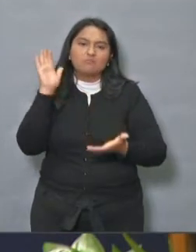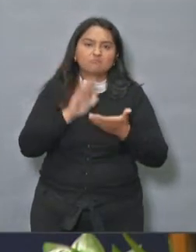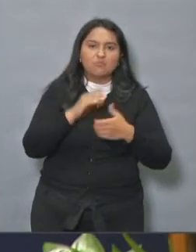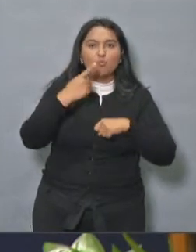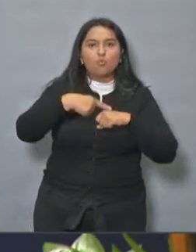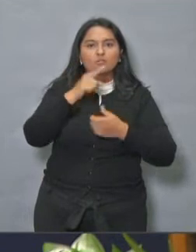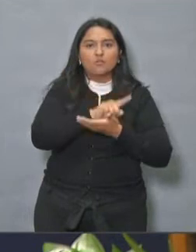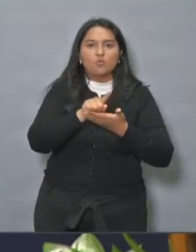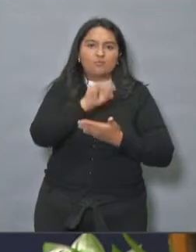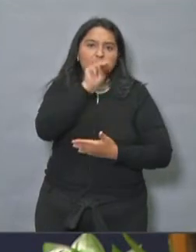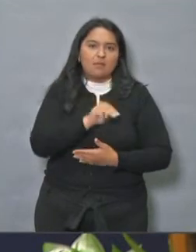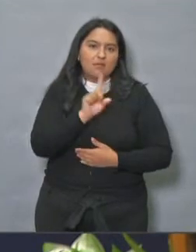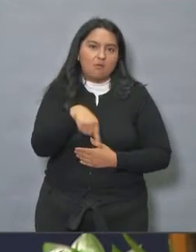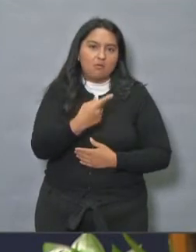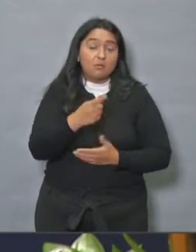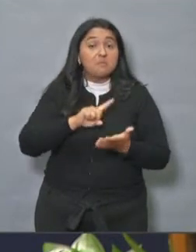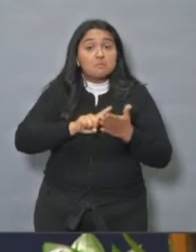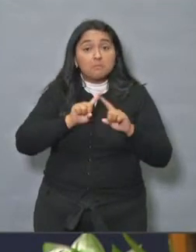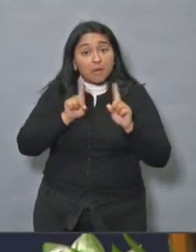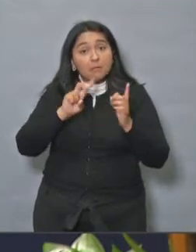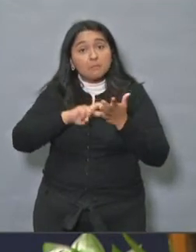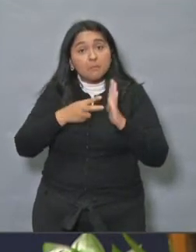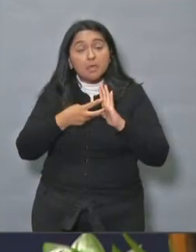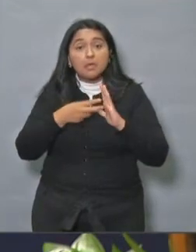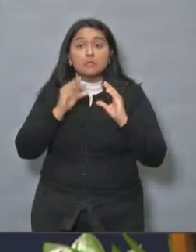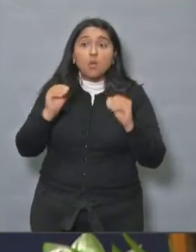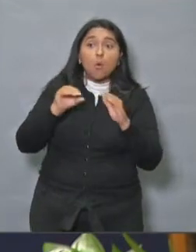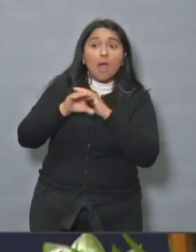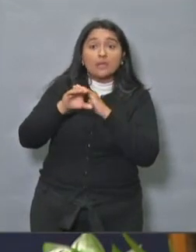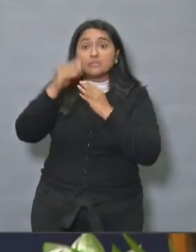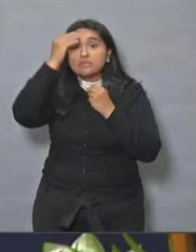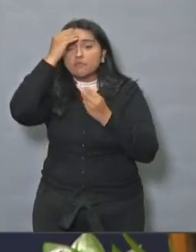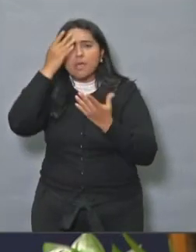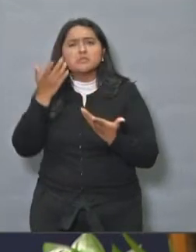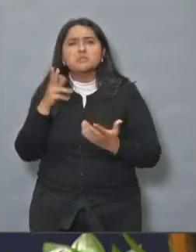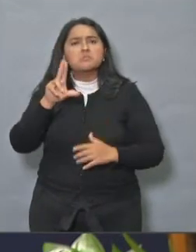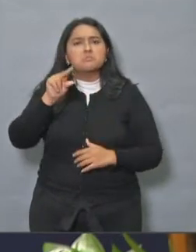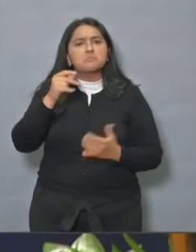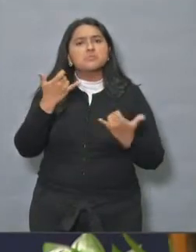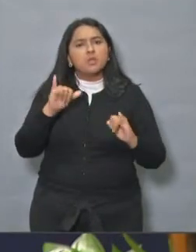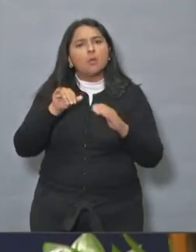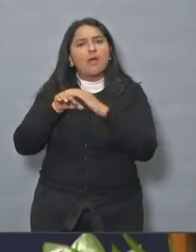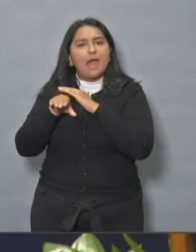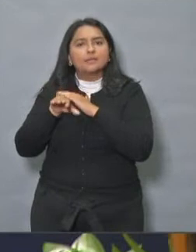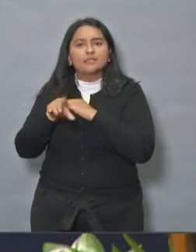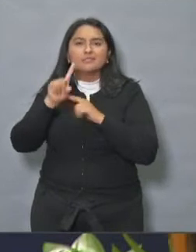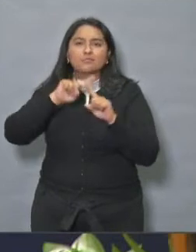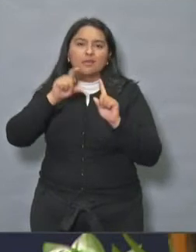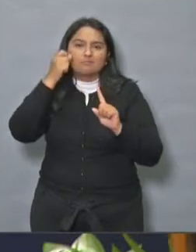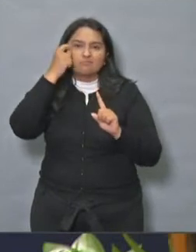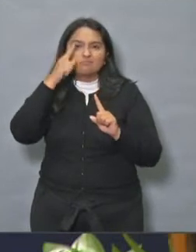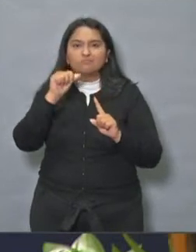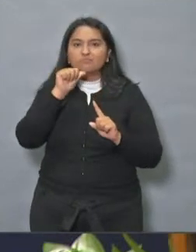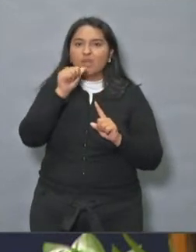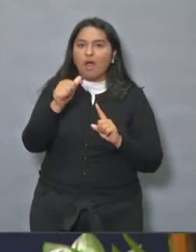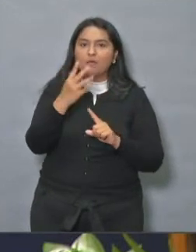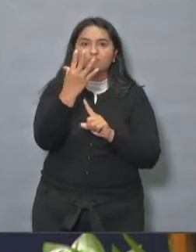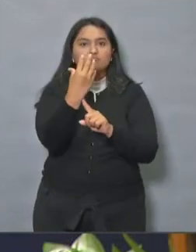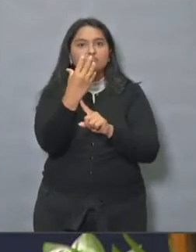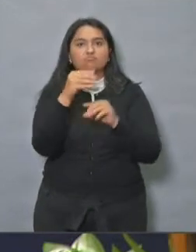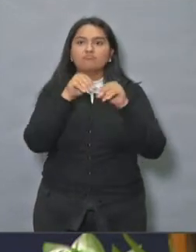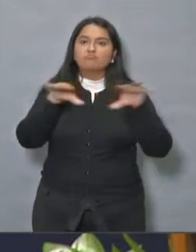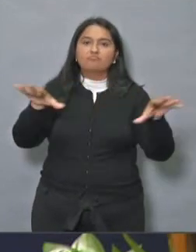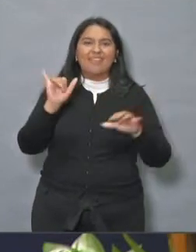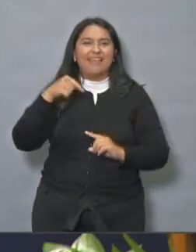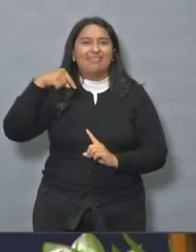Mondays. But again, that doesn't mean that you're not going to get access to information. It's actually going to be without a press briefing like this, but still you will